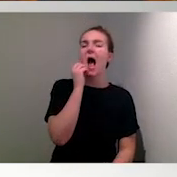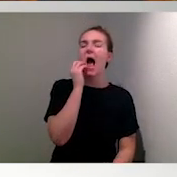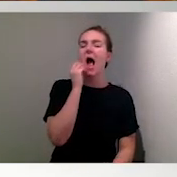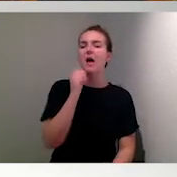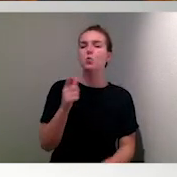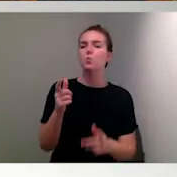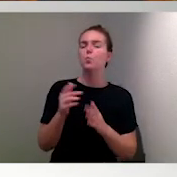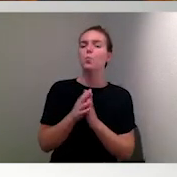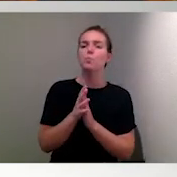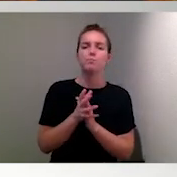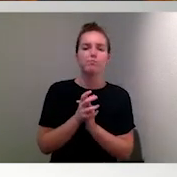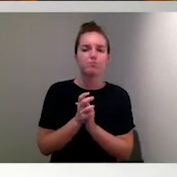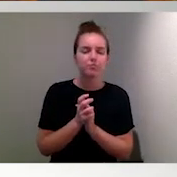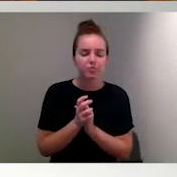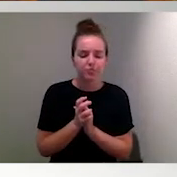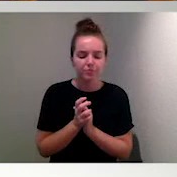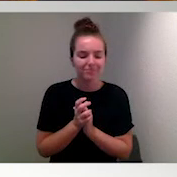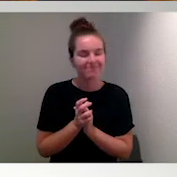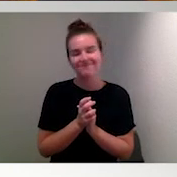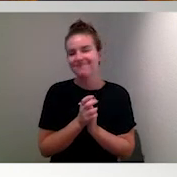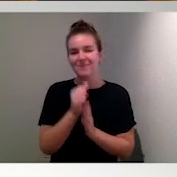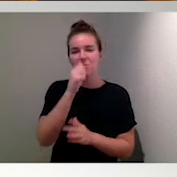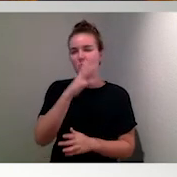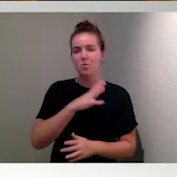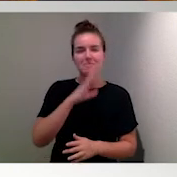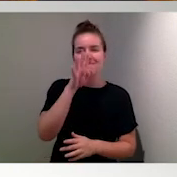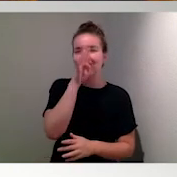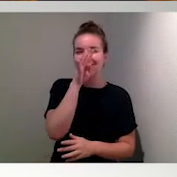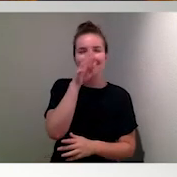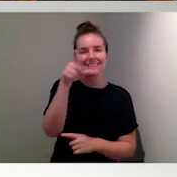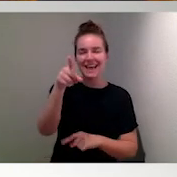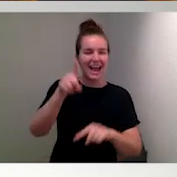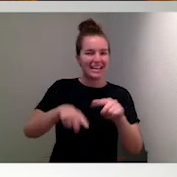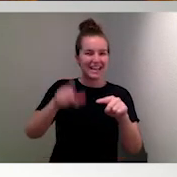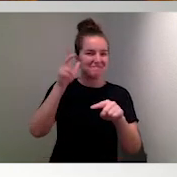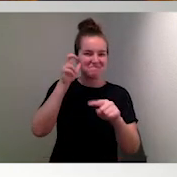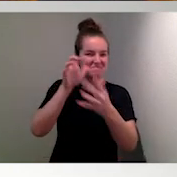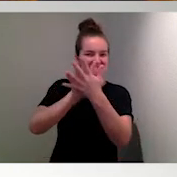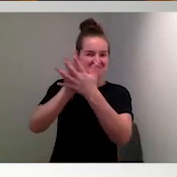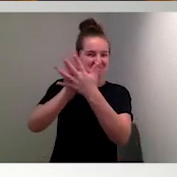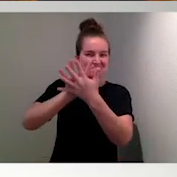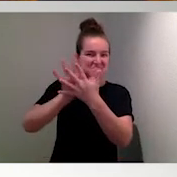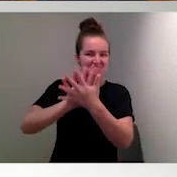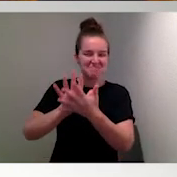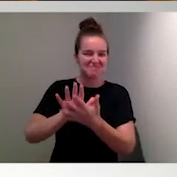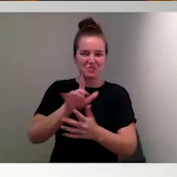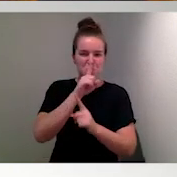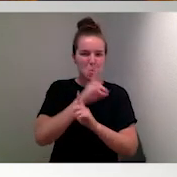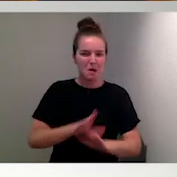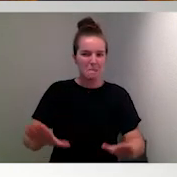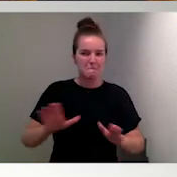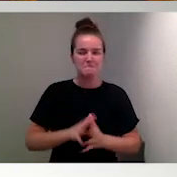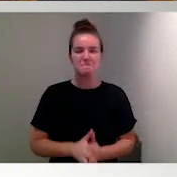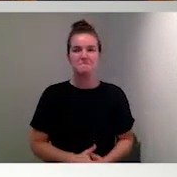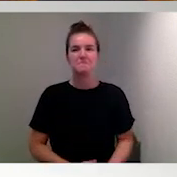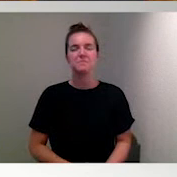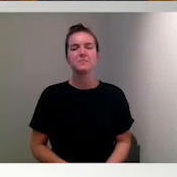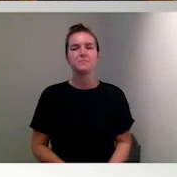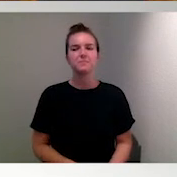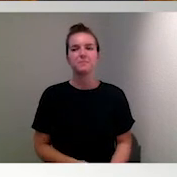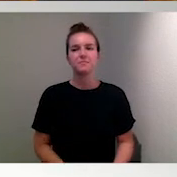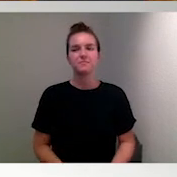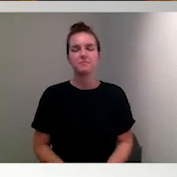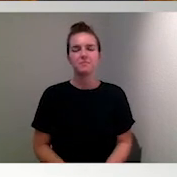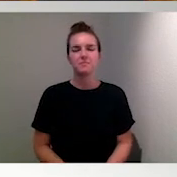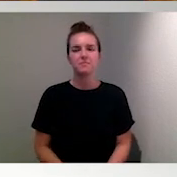can take her to a hotel, so I bring tons of things from home to try and make that not happen. But how do you address that with the hotel to where